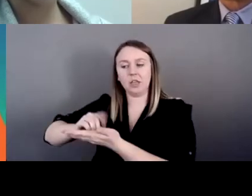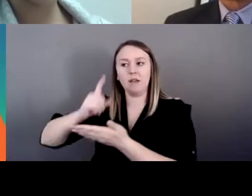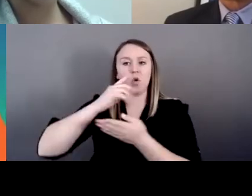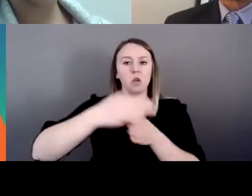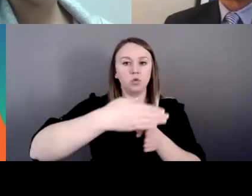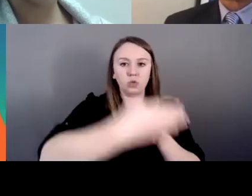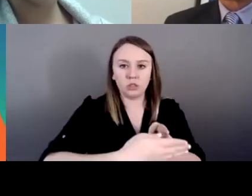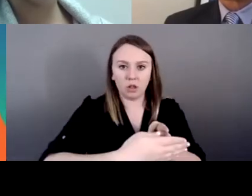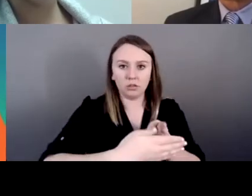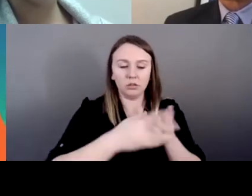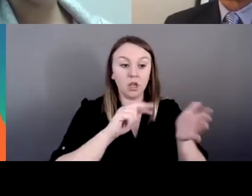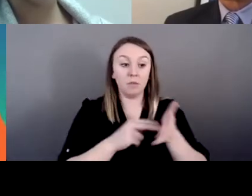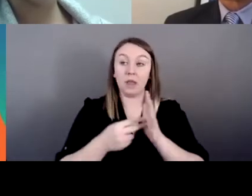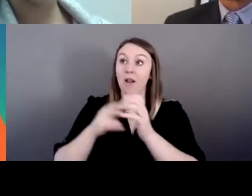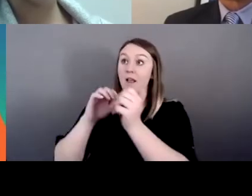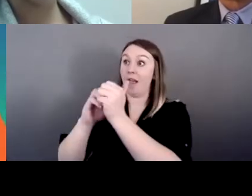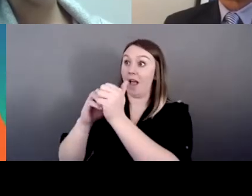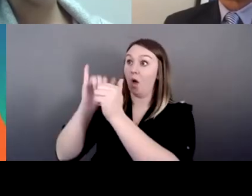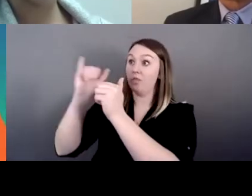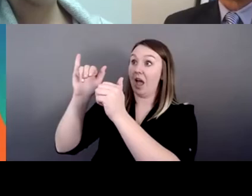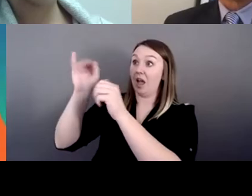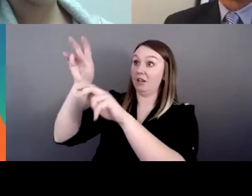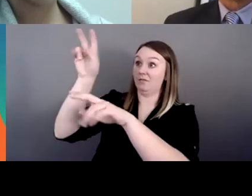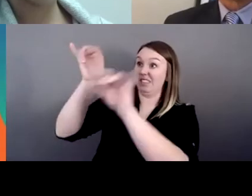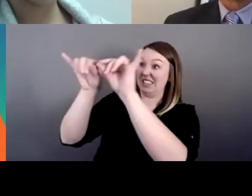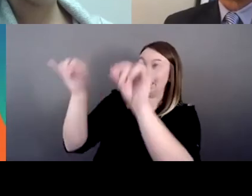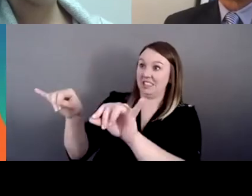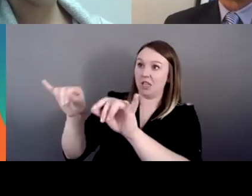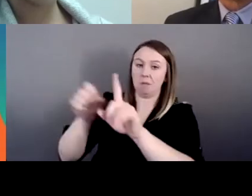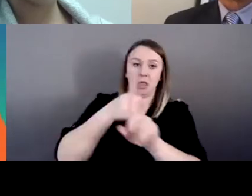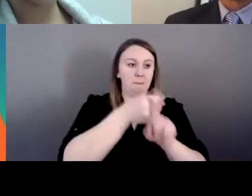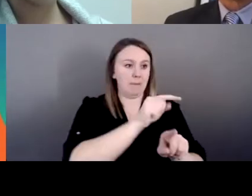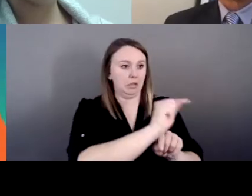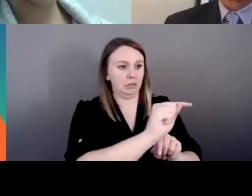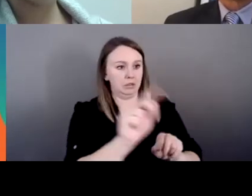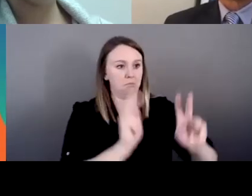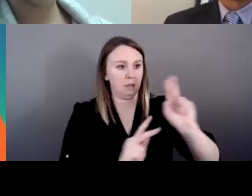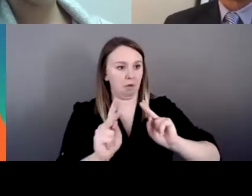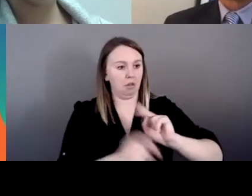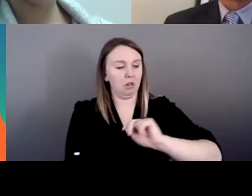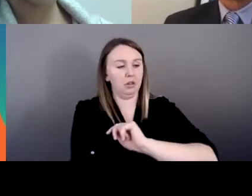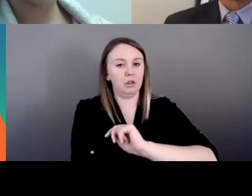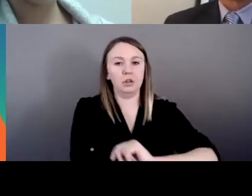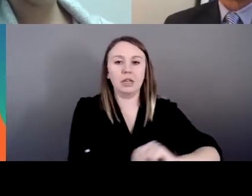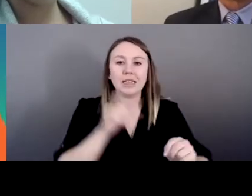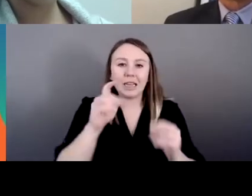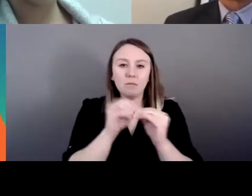is actually happening? How is that impacting people? What's the broader picture? What's the story behind that? And